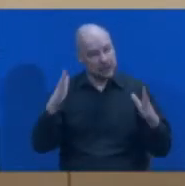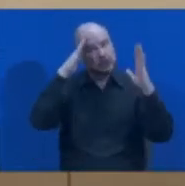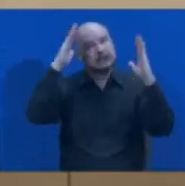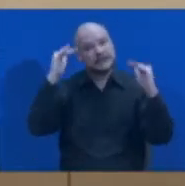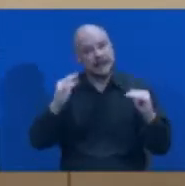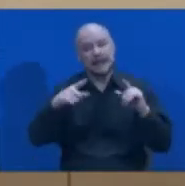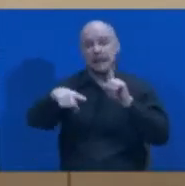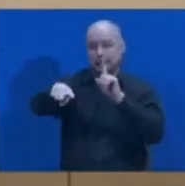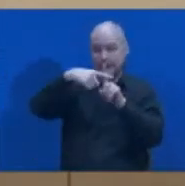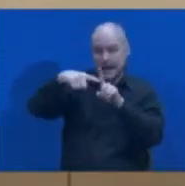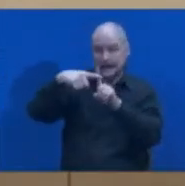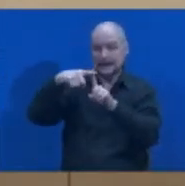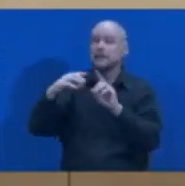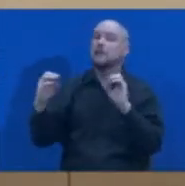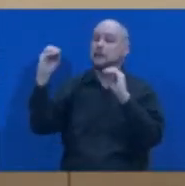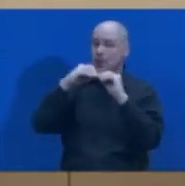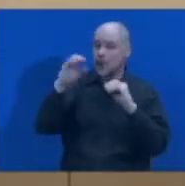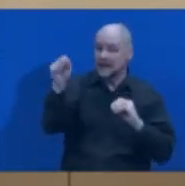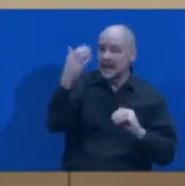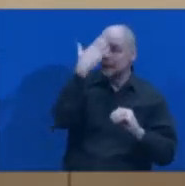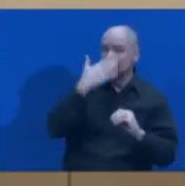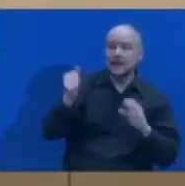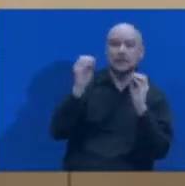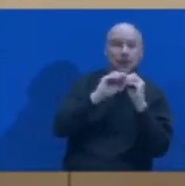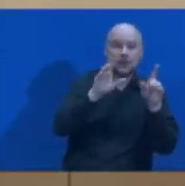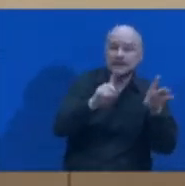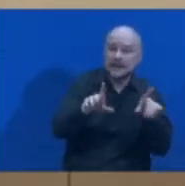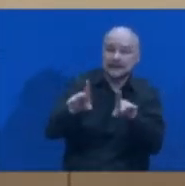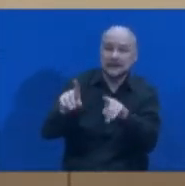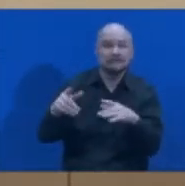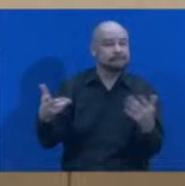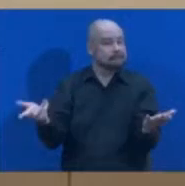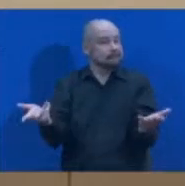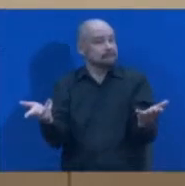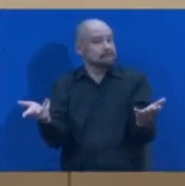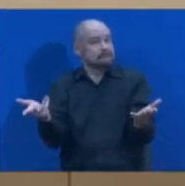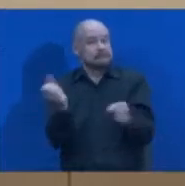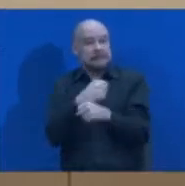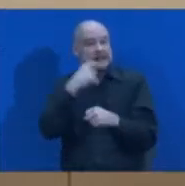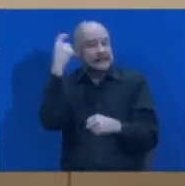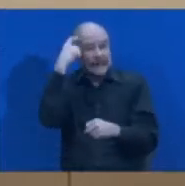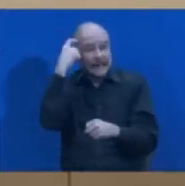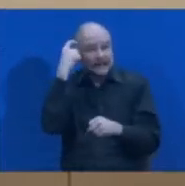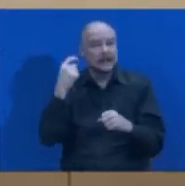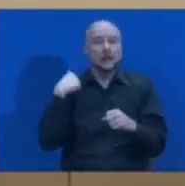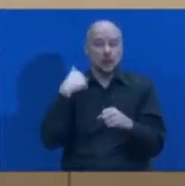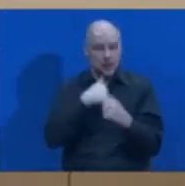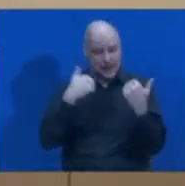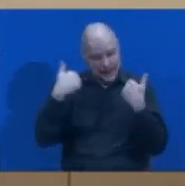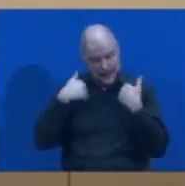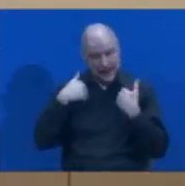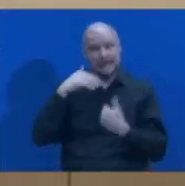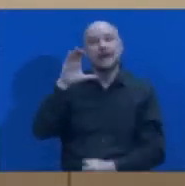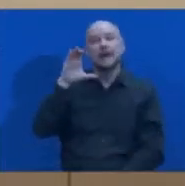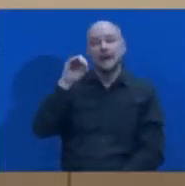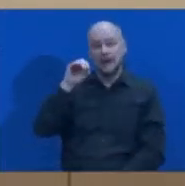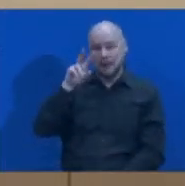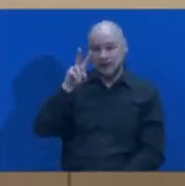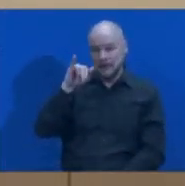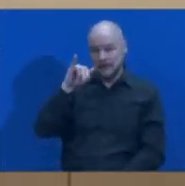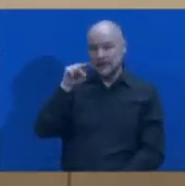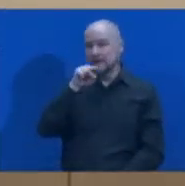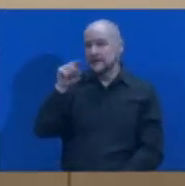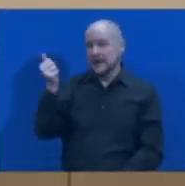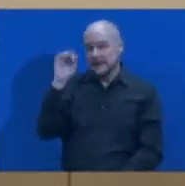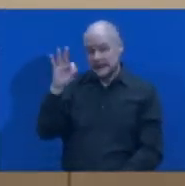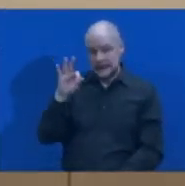an increase in the number of cases. We know that we have more COVID-19 in our community than the numbers that